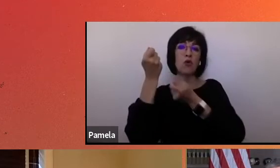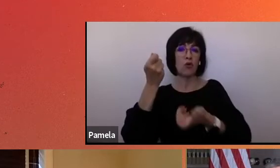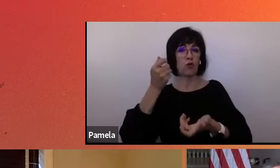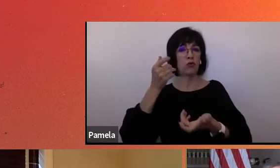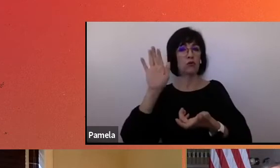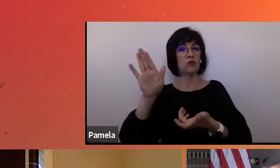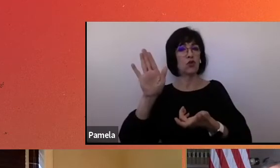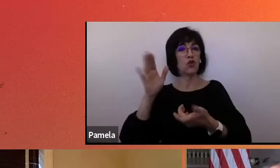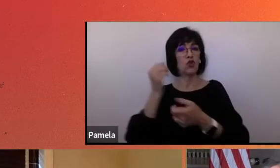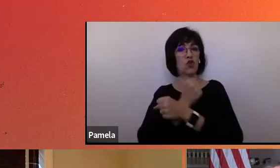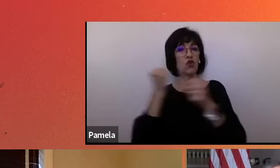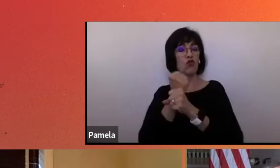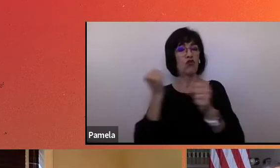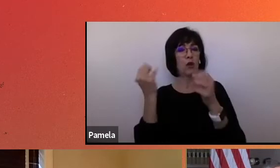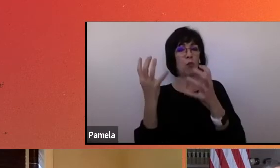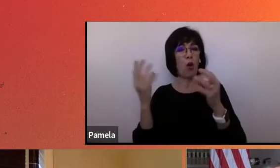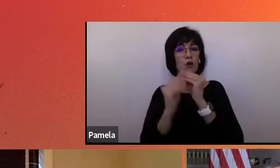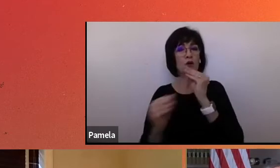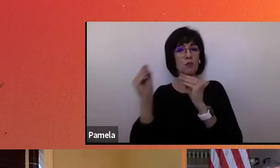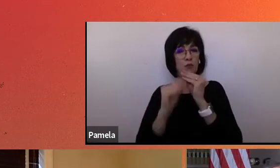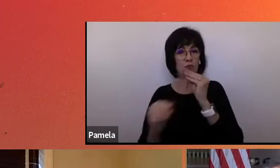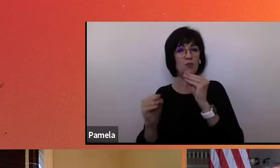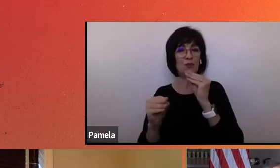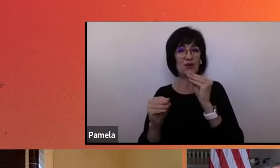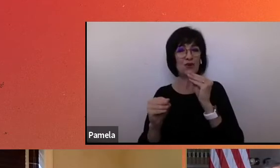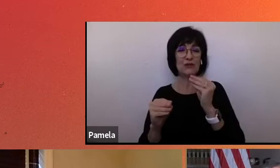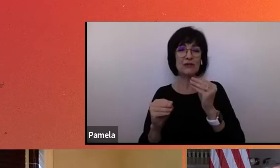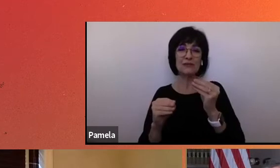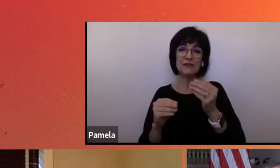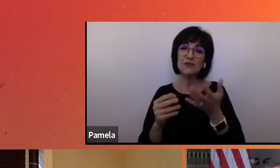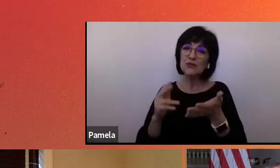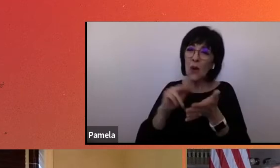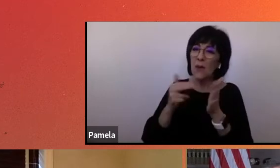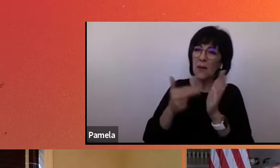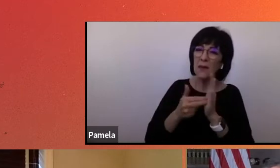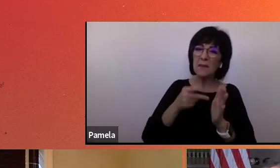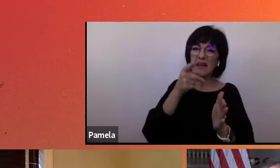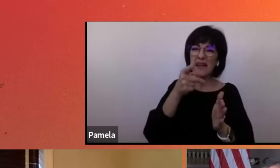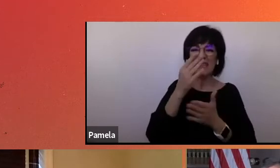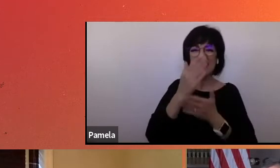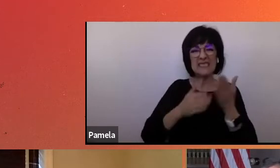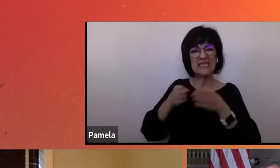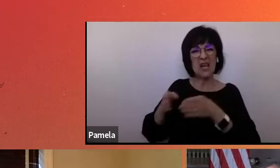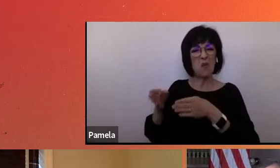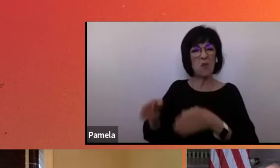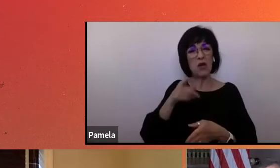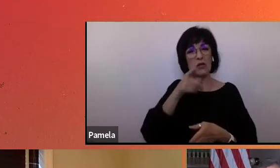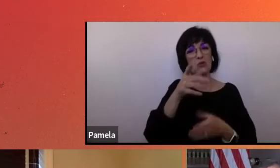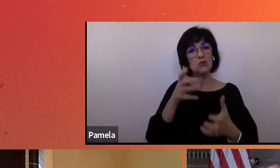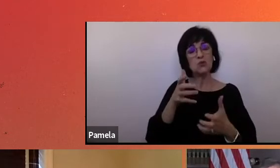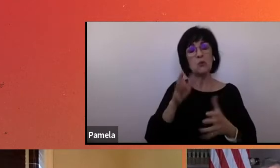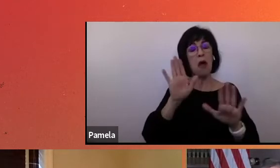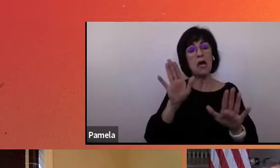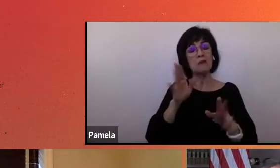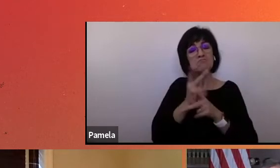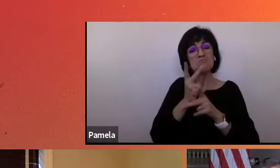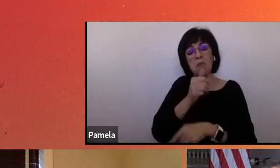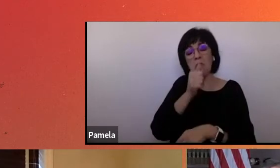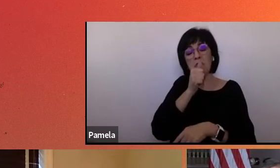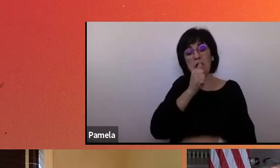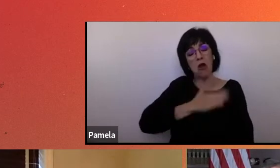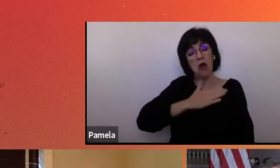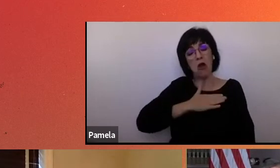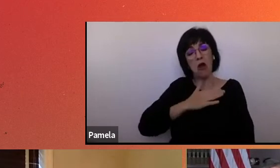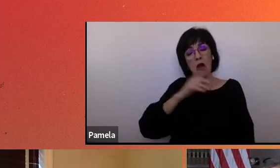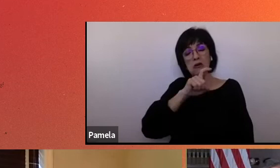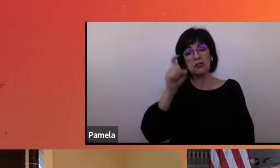in some ways you want to hold on to it as a Texan and what it means for Texas, or? Not just for what it means